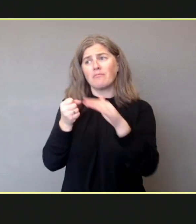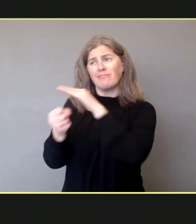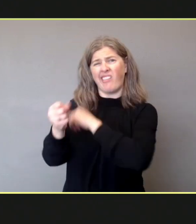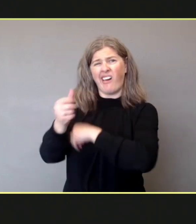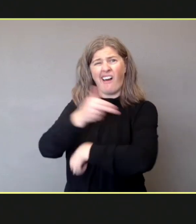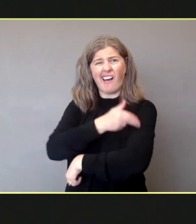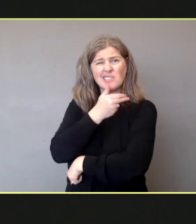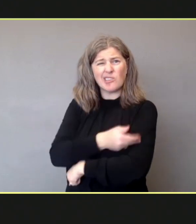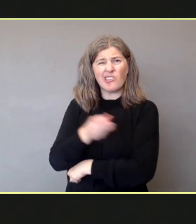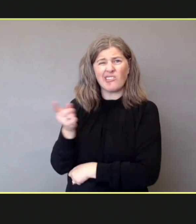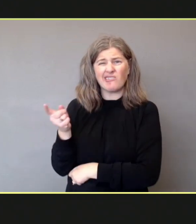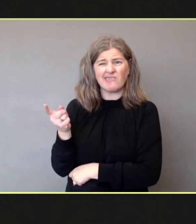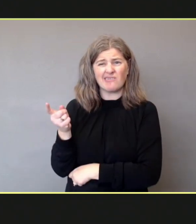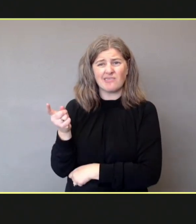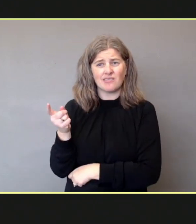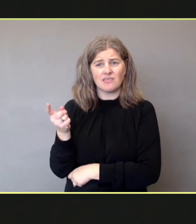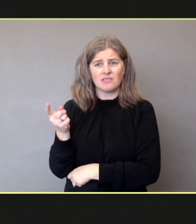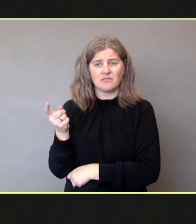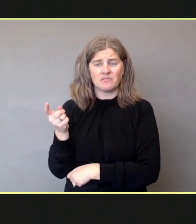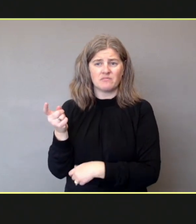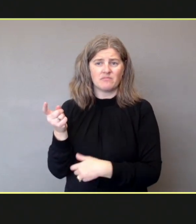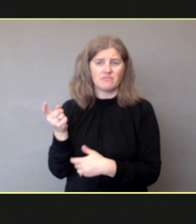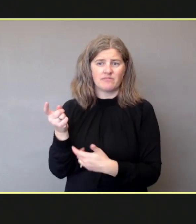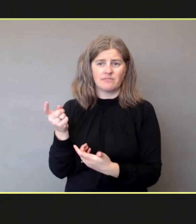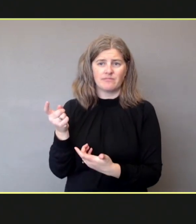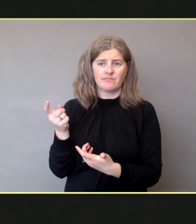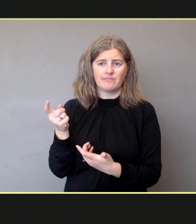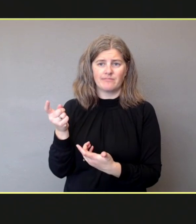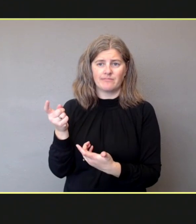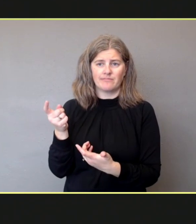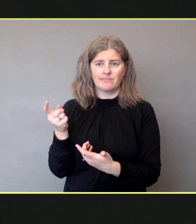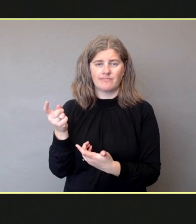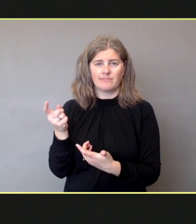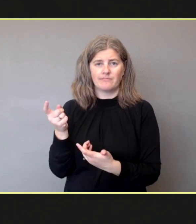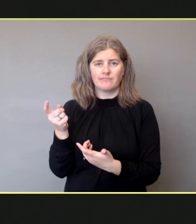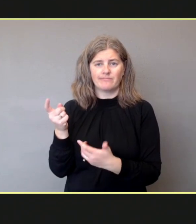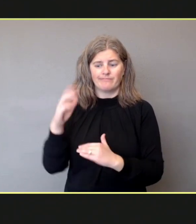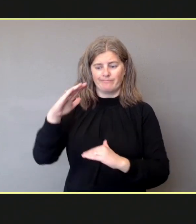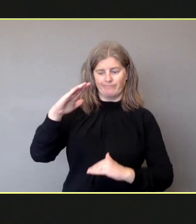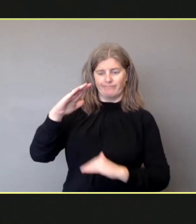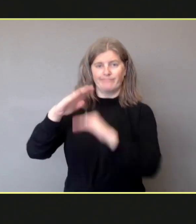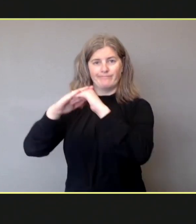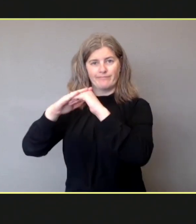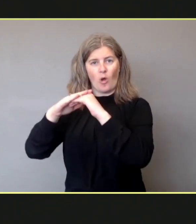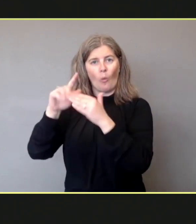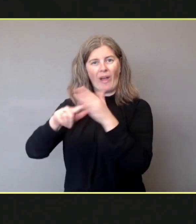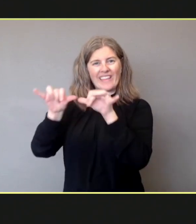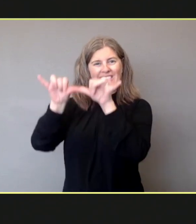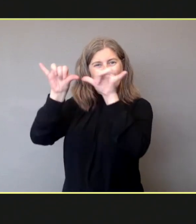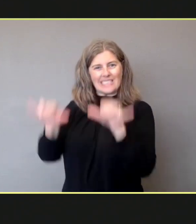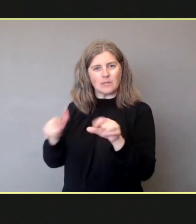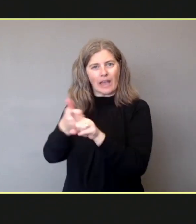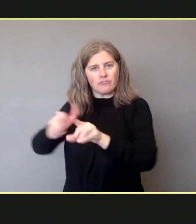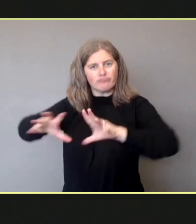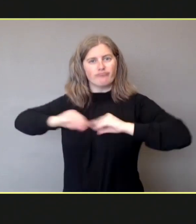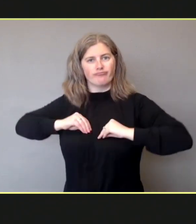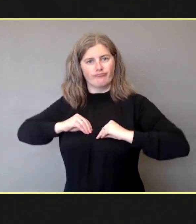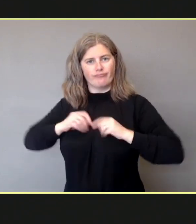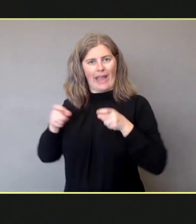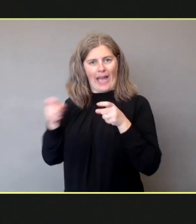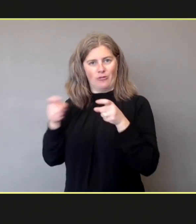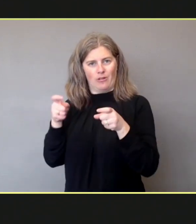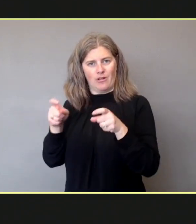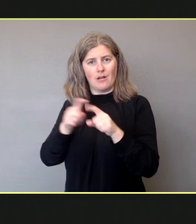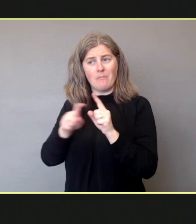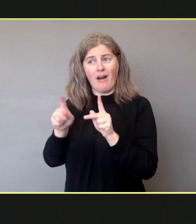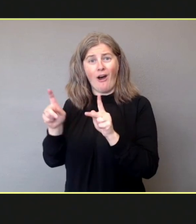really no more than our hospital system can handle. But I think if you ask the hospital